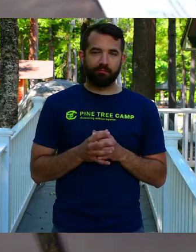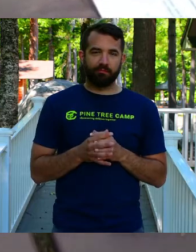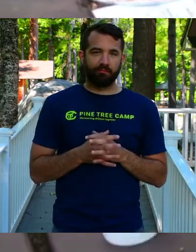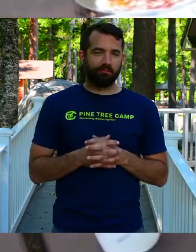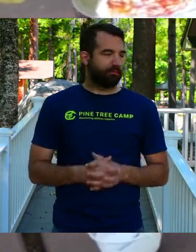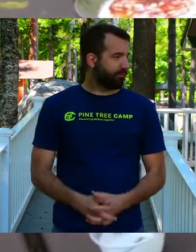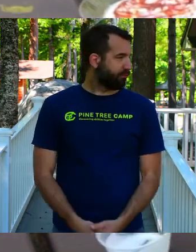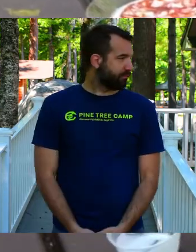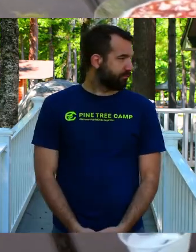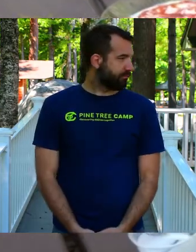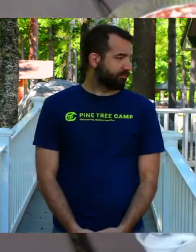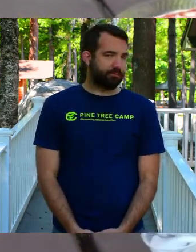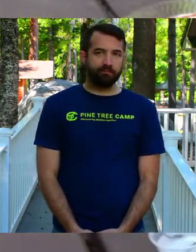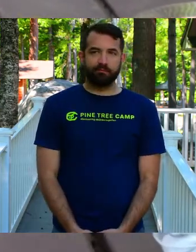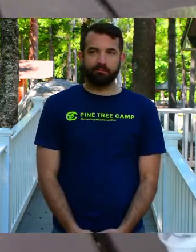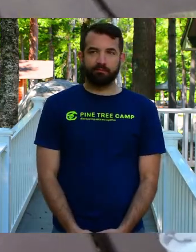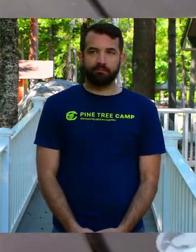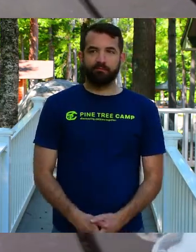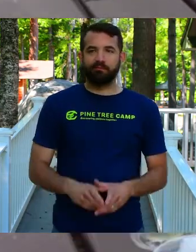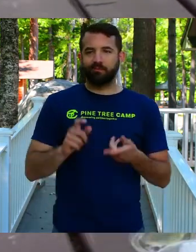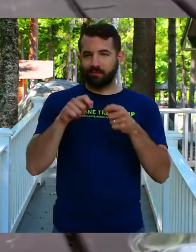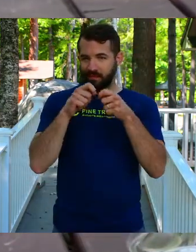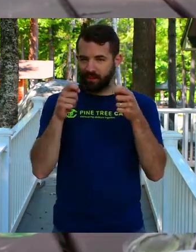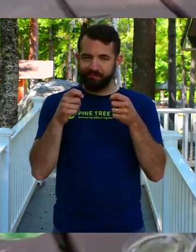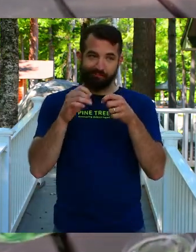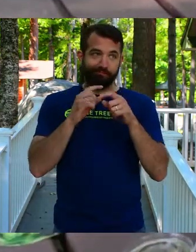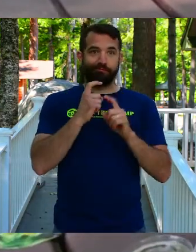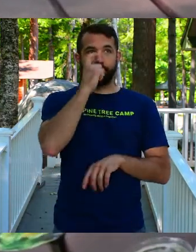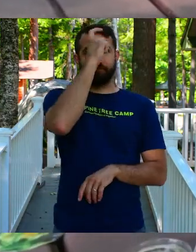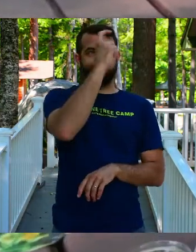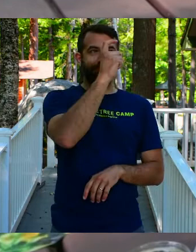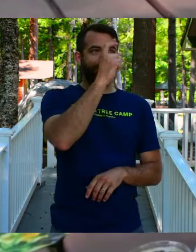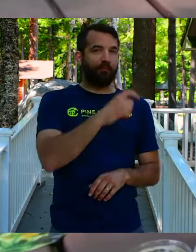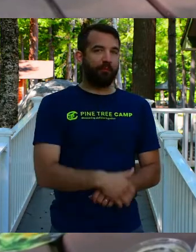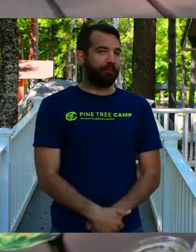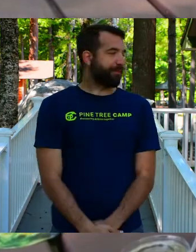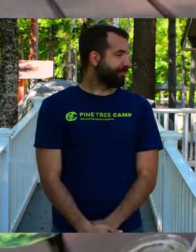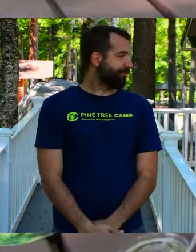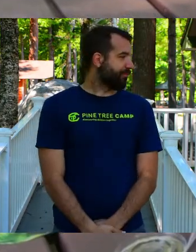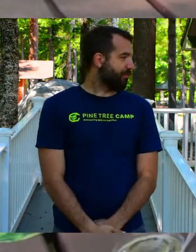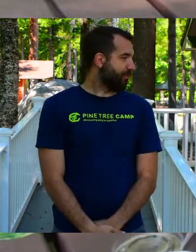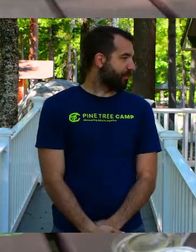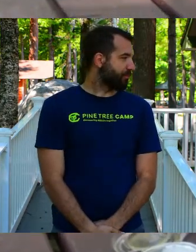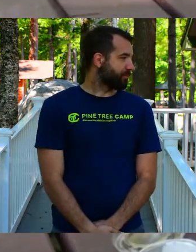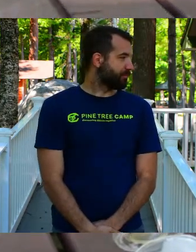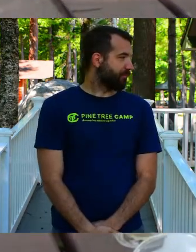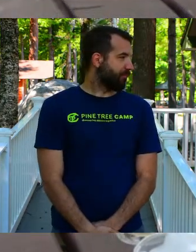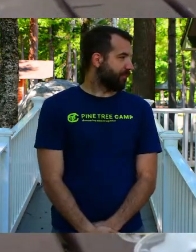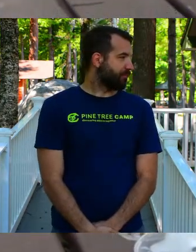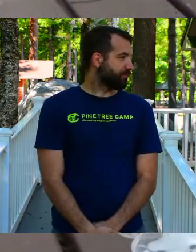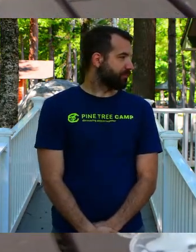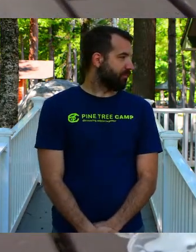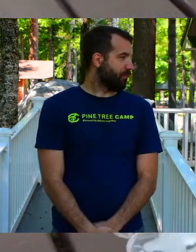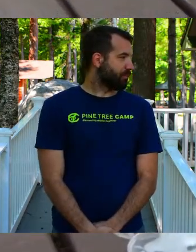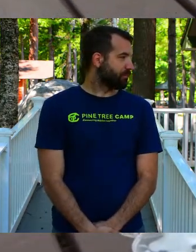And tie a loop at the top.